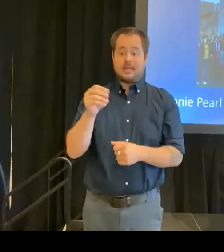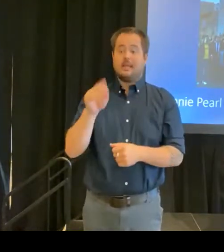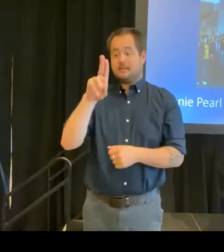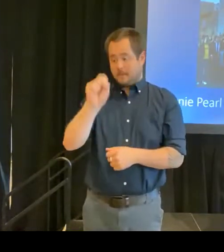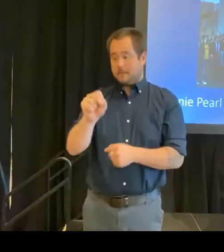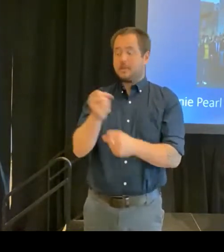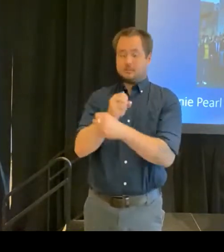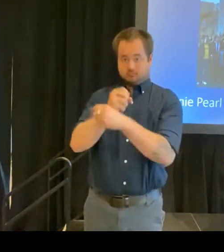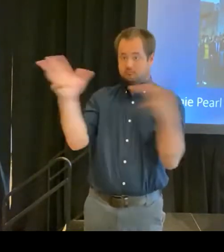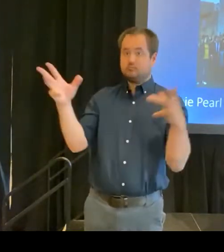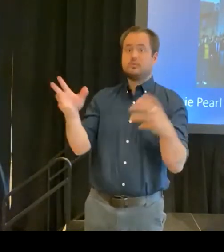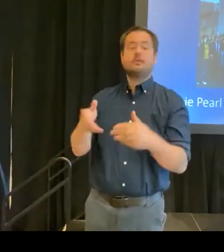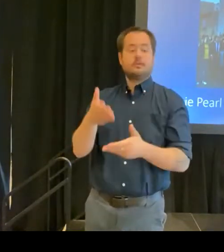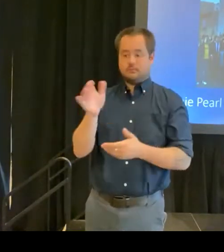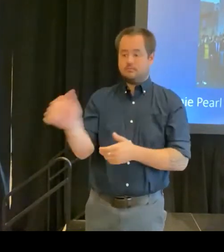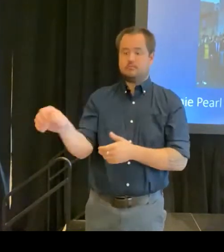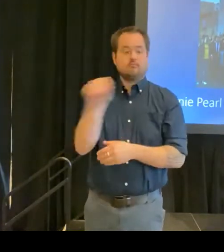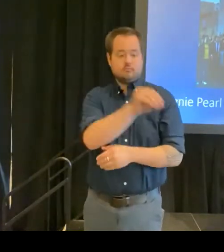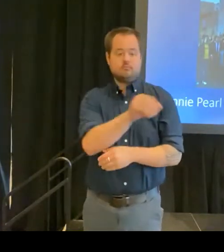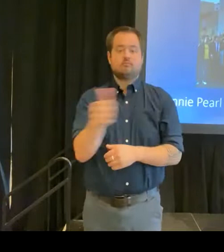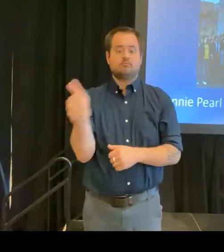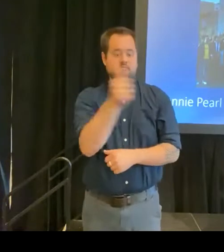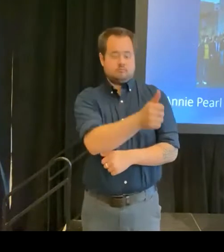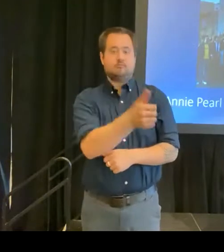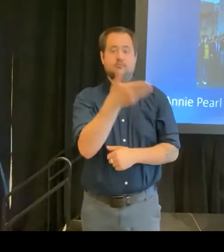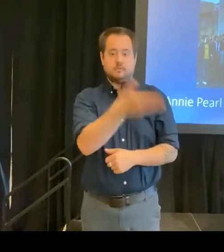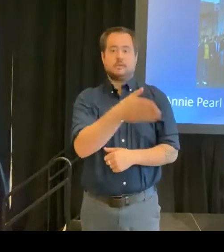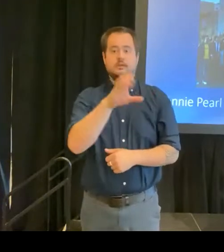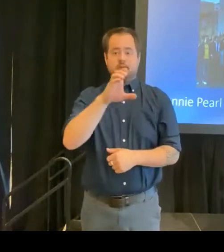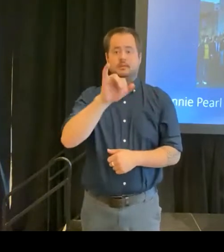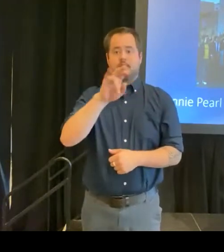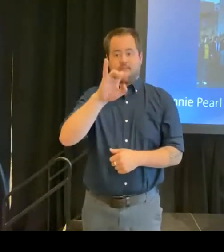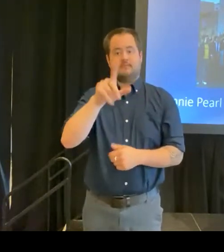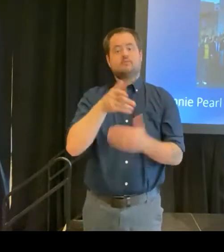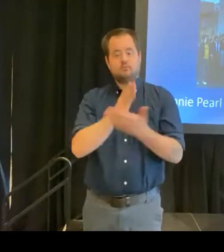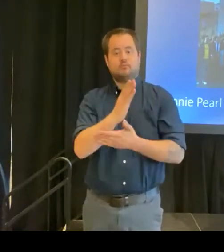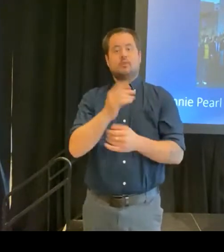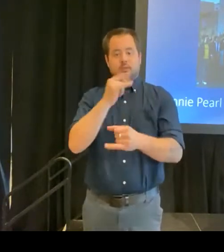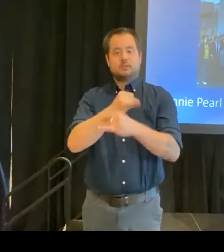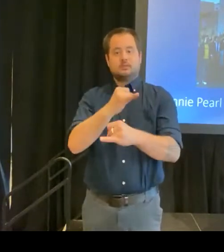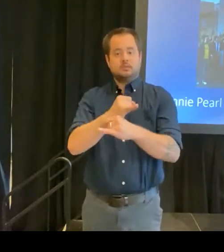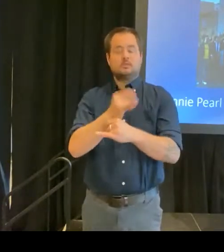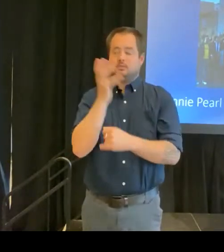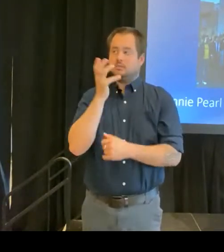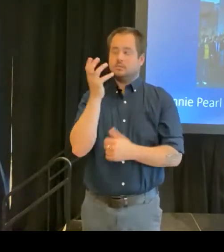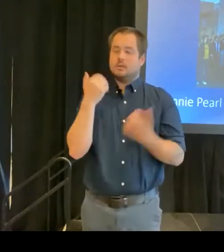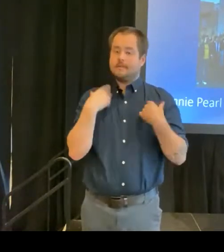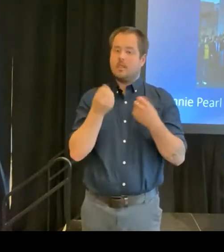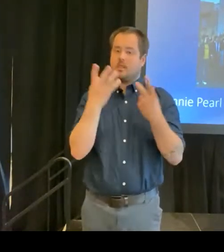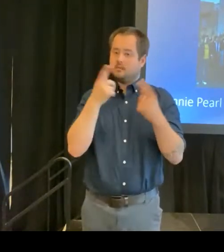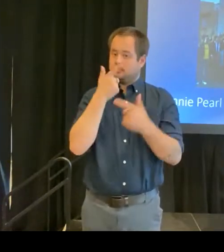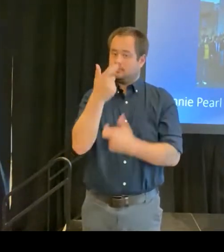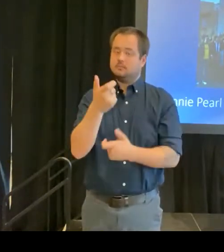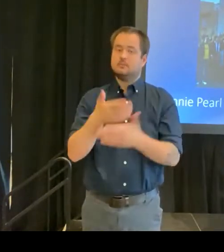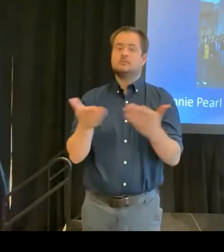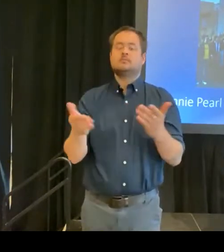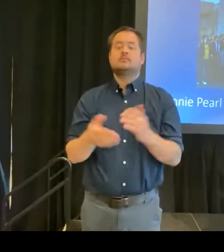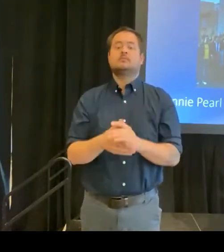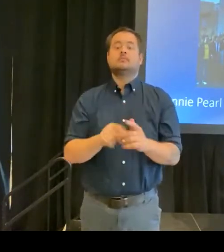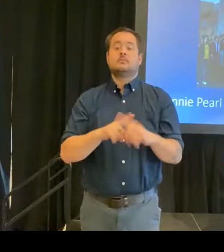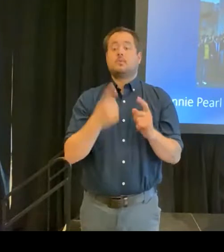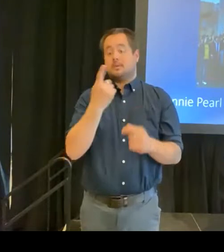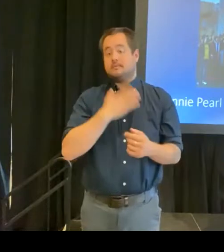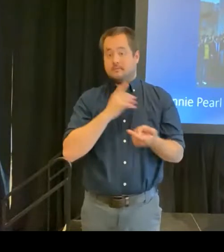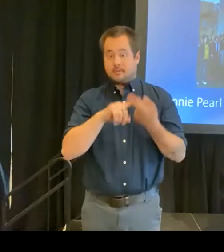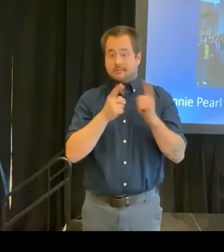is there too. They finally were able to find this stuff and they put it in there. And I had a friend of mine by the name of John Palmer.